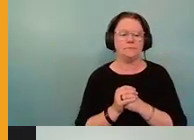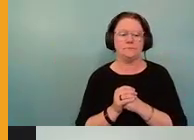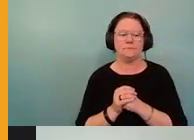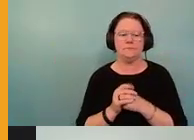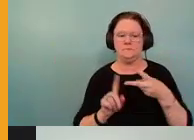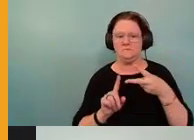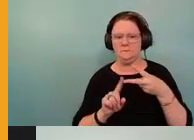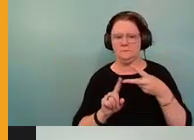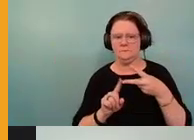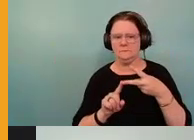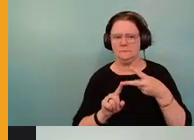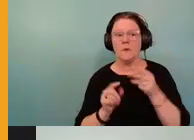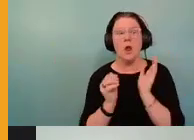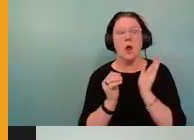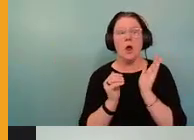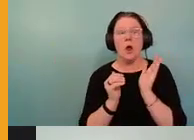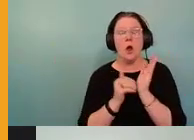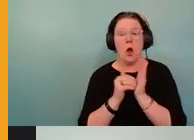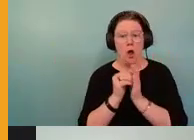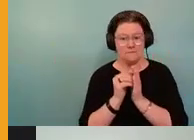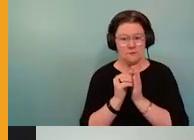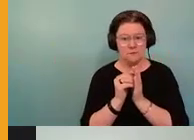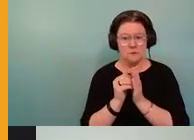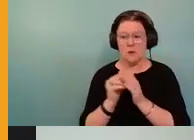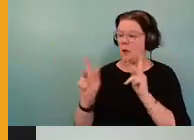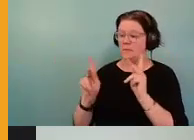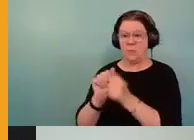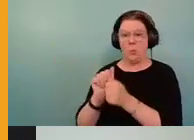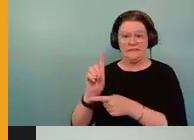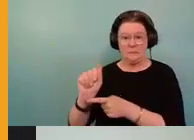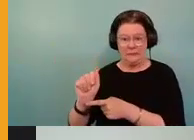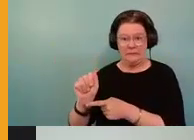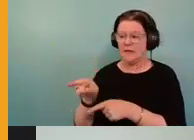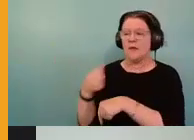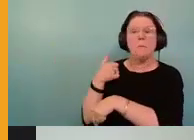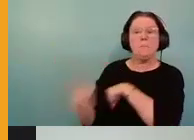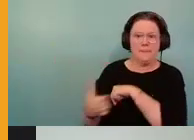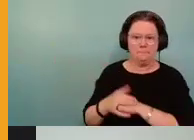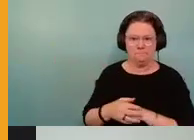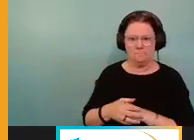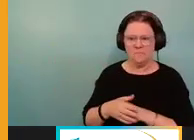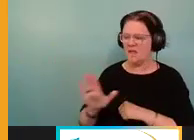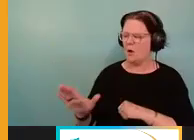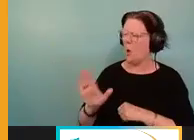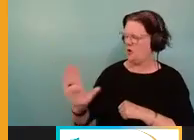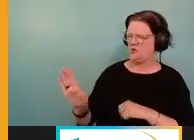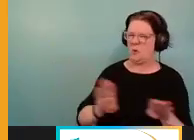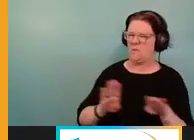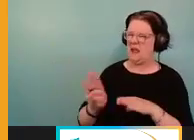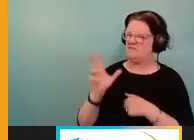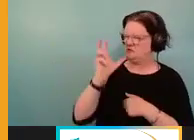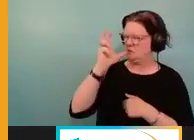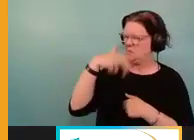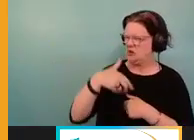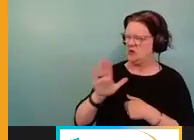allowed society to blame individuals for their abnormal behaviors, abnormal being what we're going to call disability,